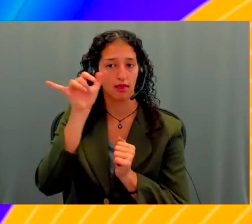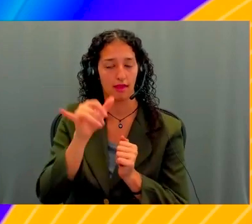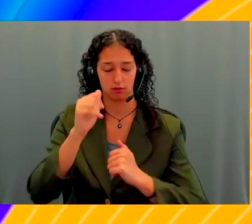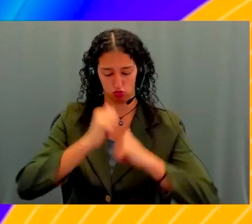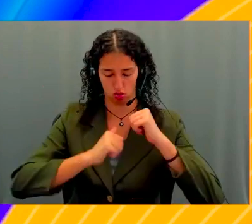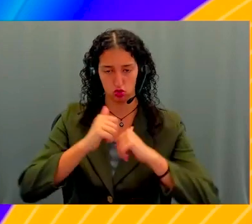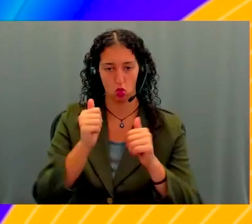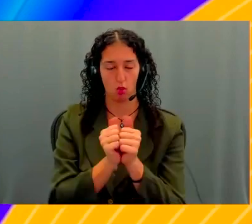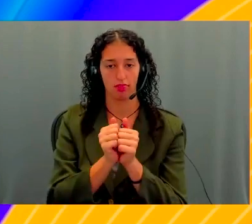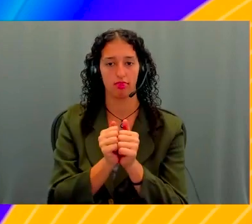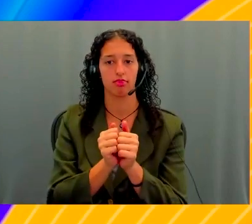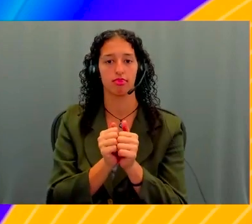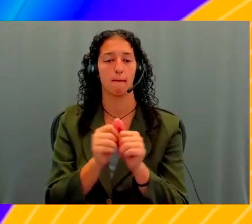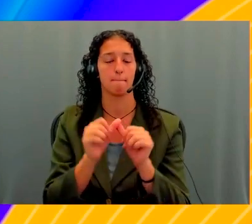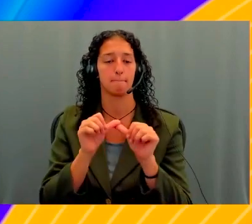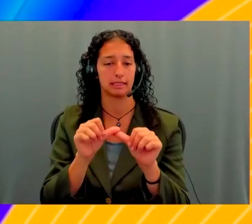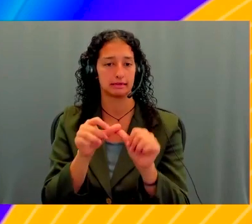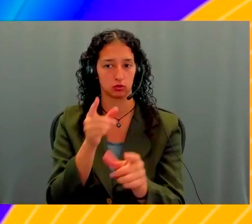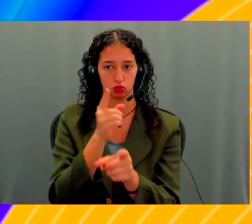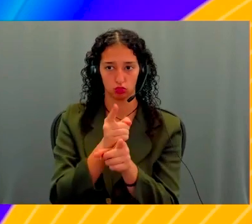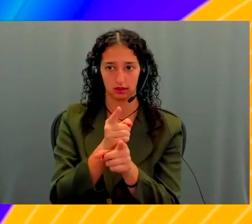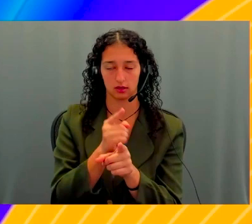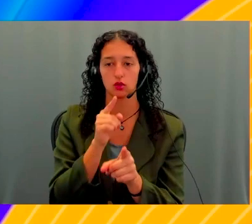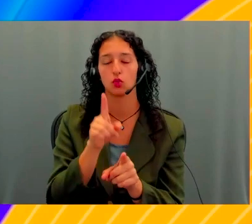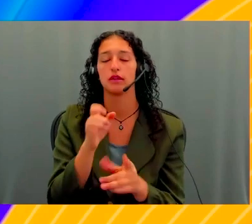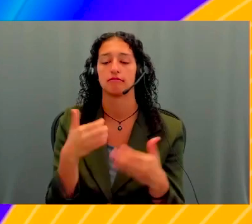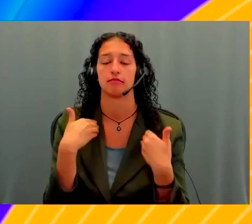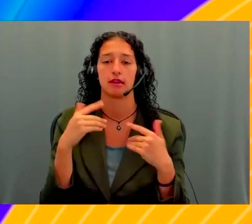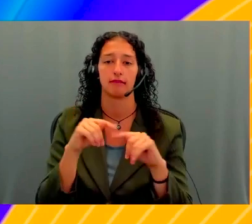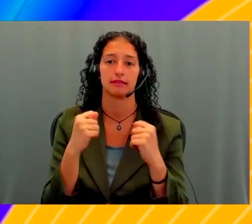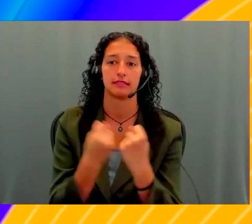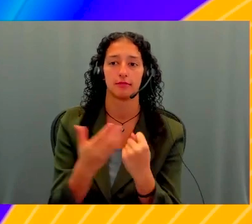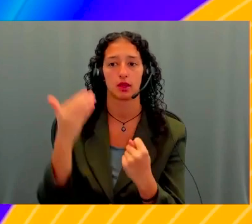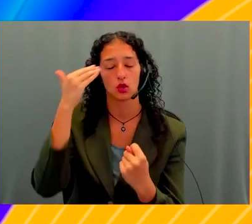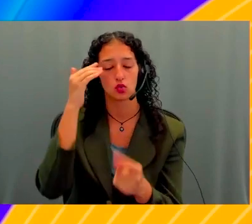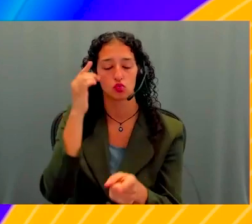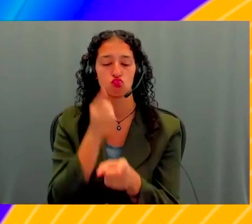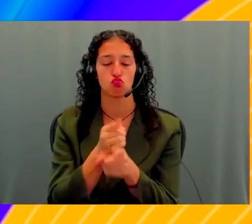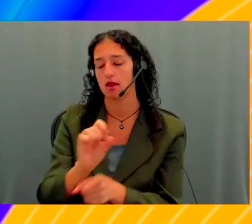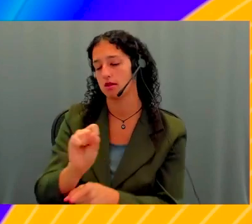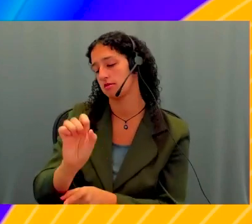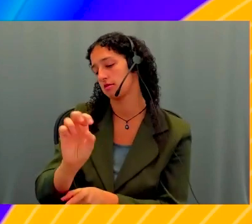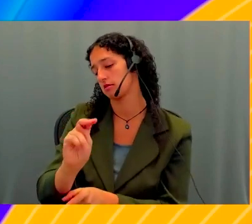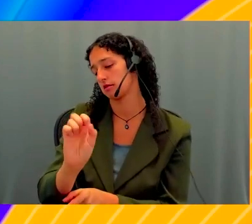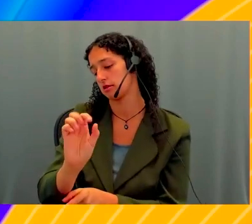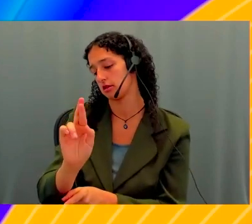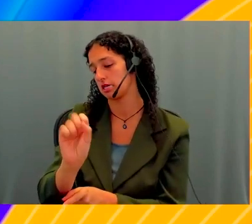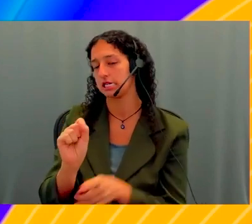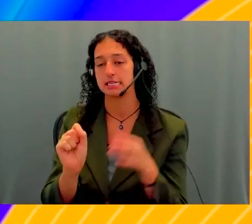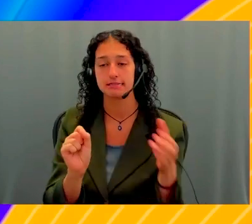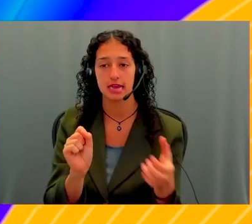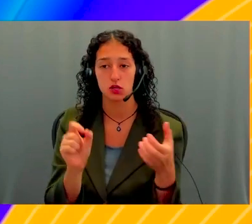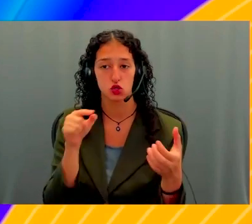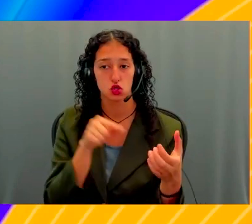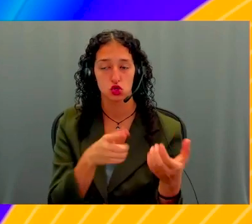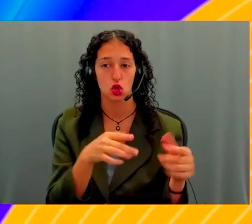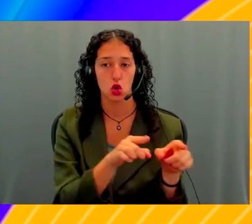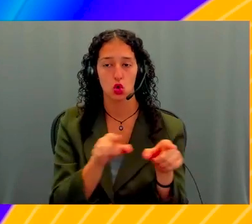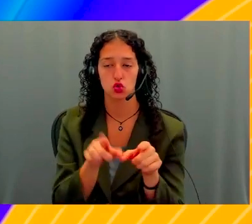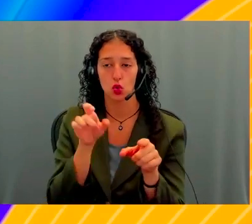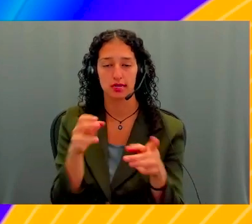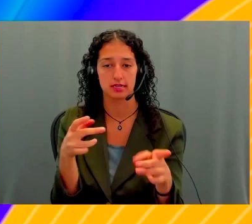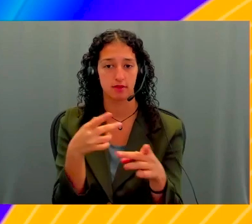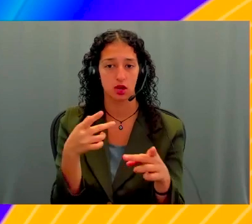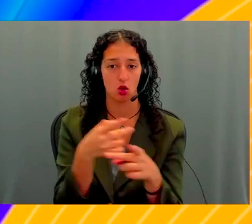Yeah. right? You need to have a team who knows the right sensors for the use case. Then you need to have a way so that these sensors are talking to the gateway.